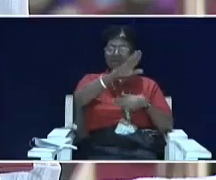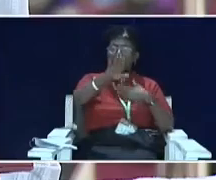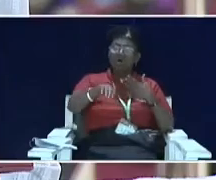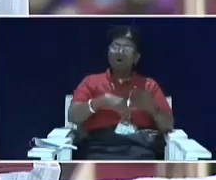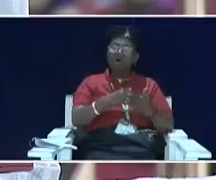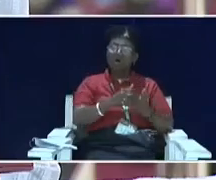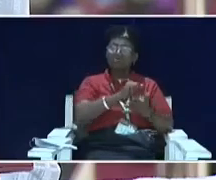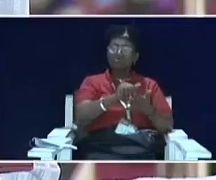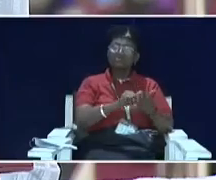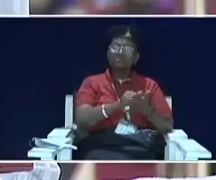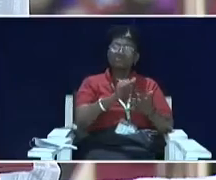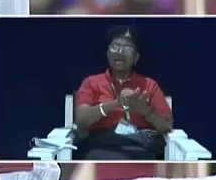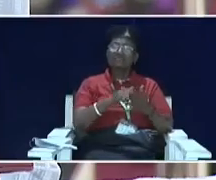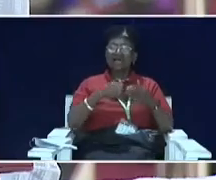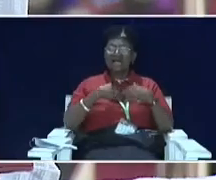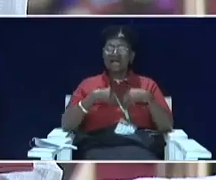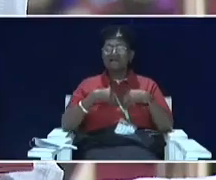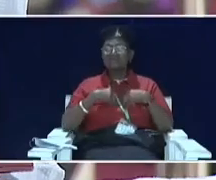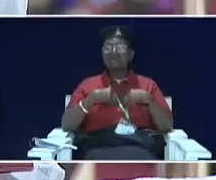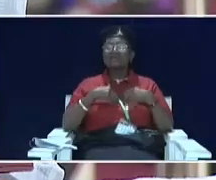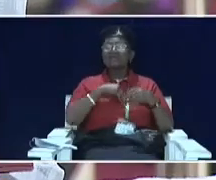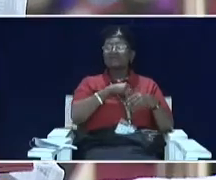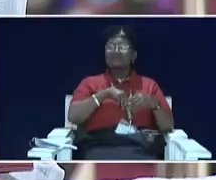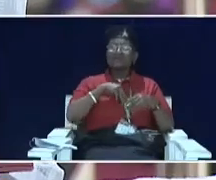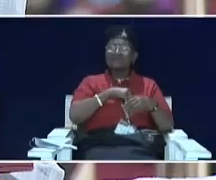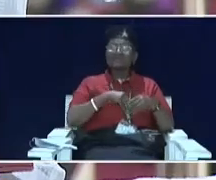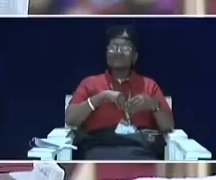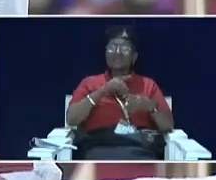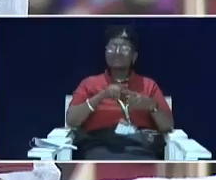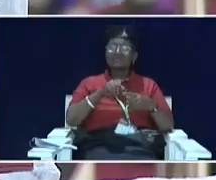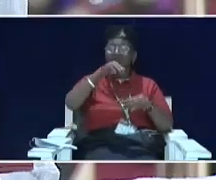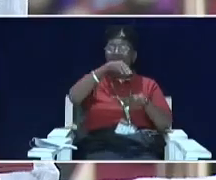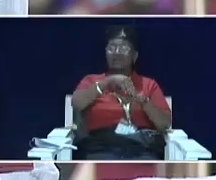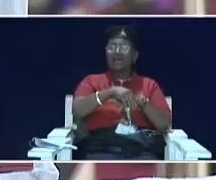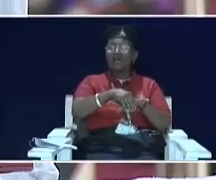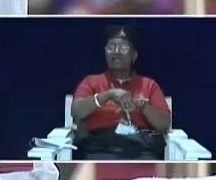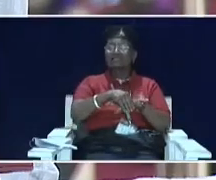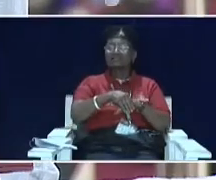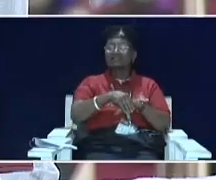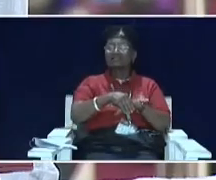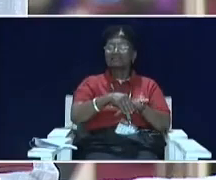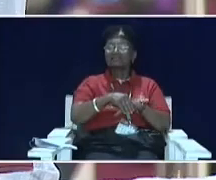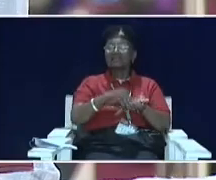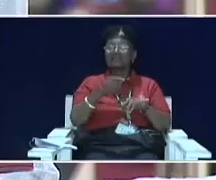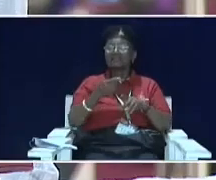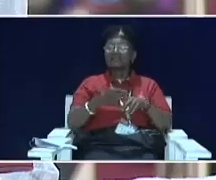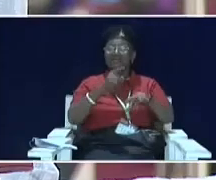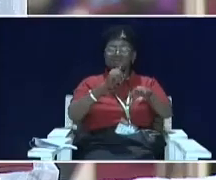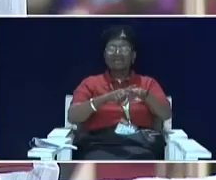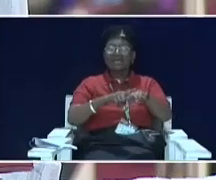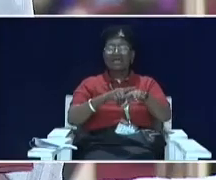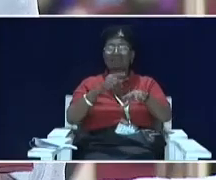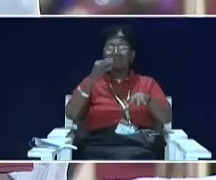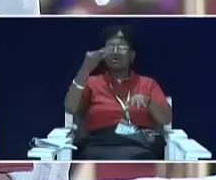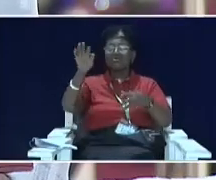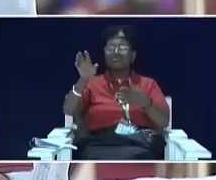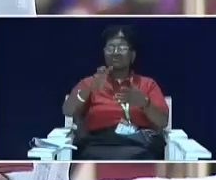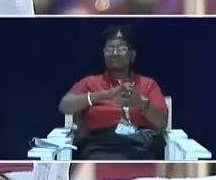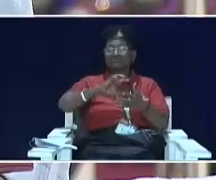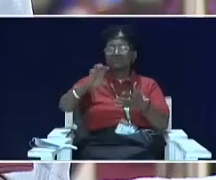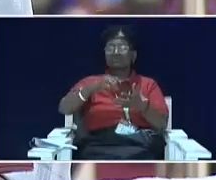song tonight, from the time of choruses even to the time of